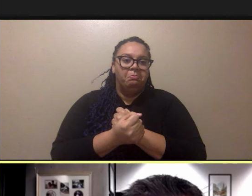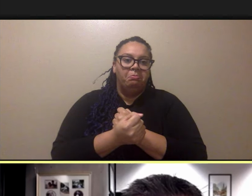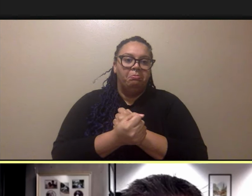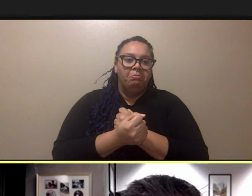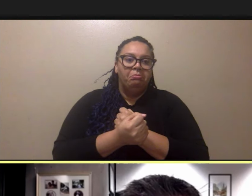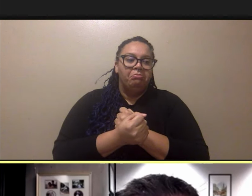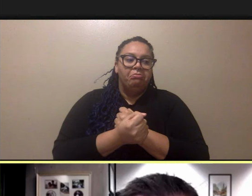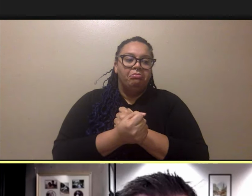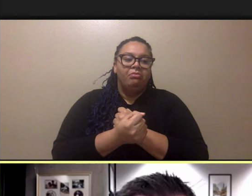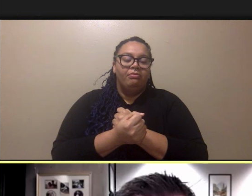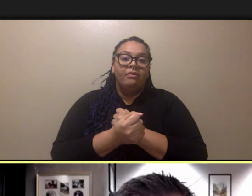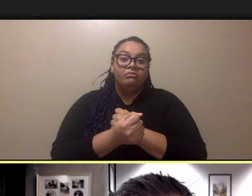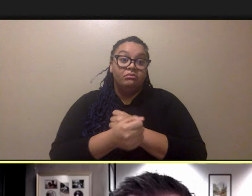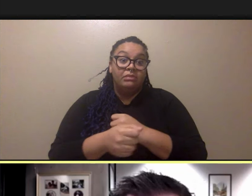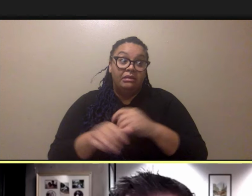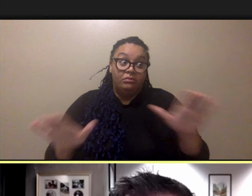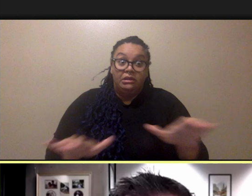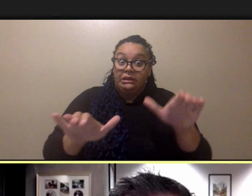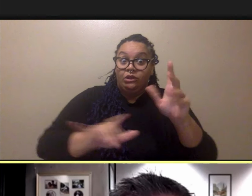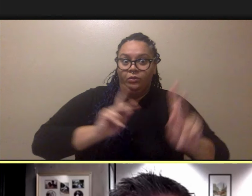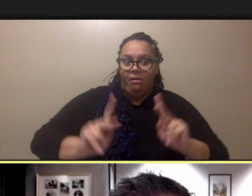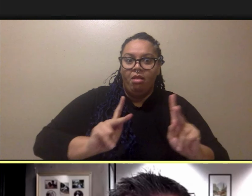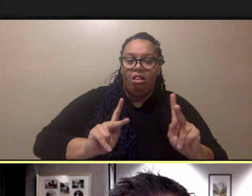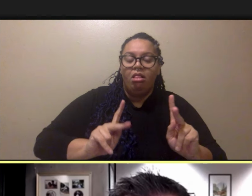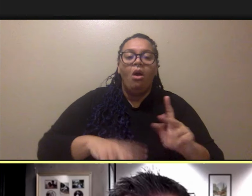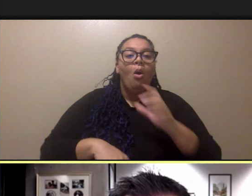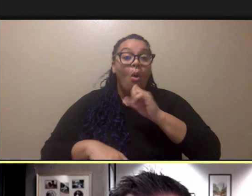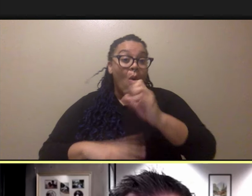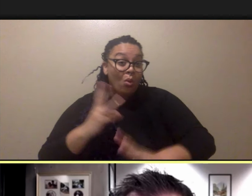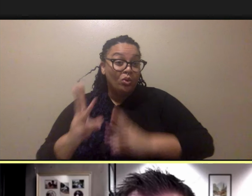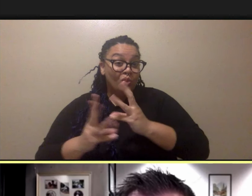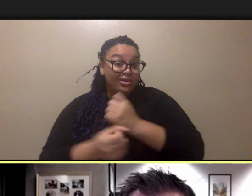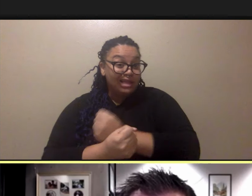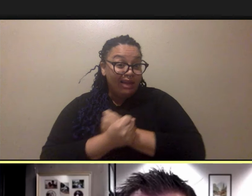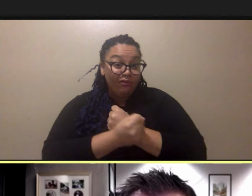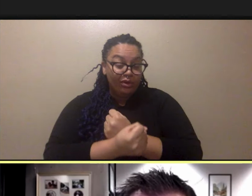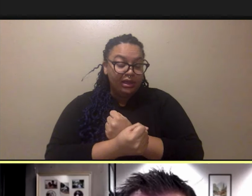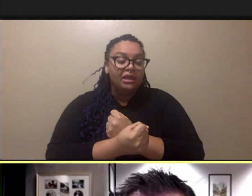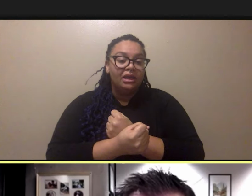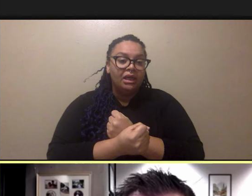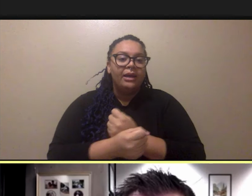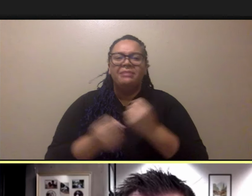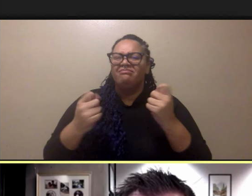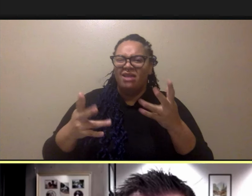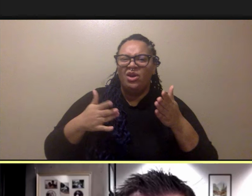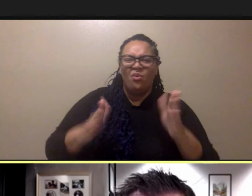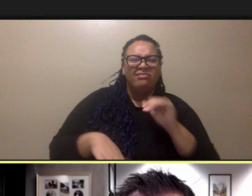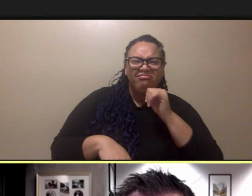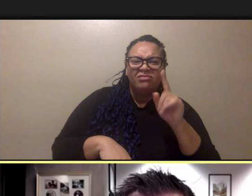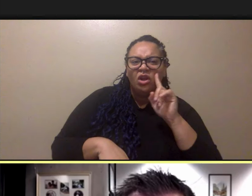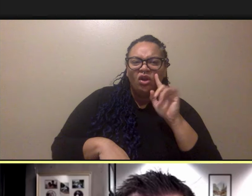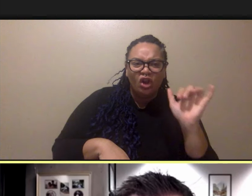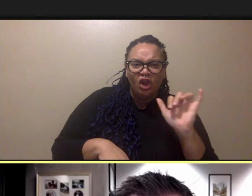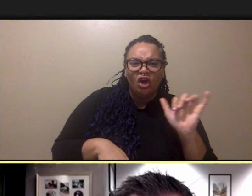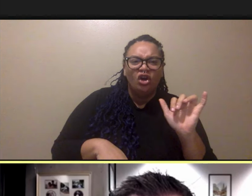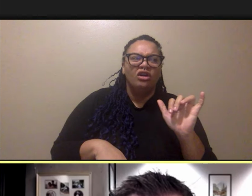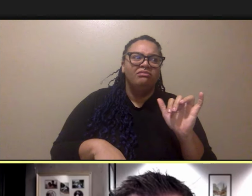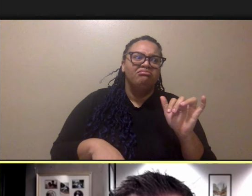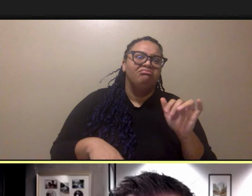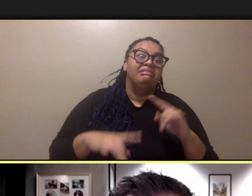that Atlantic world slavery did to people. Old world slavery, in a lot of ways, wouldn't look terribly